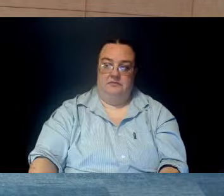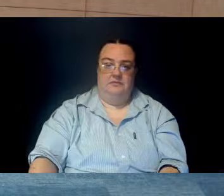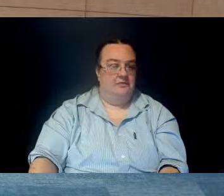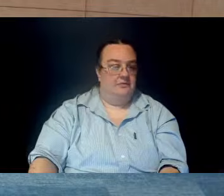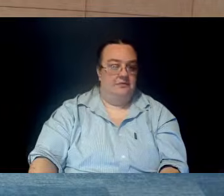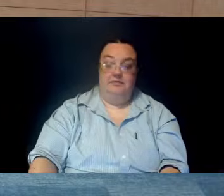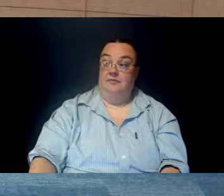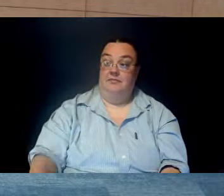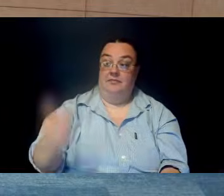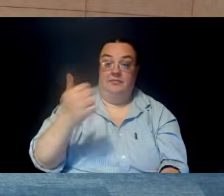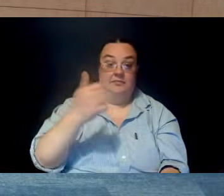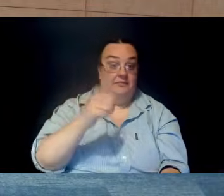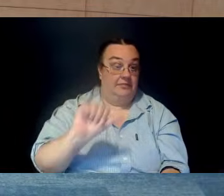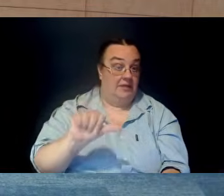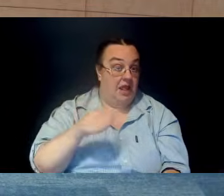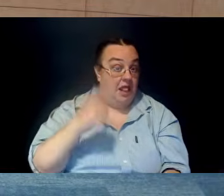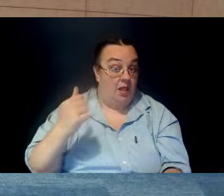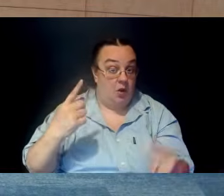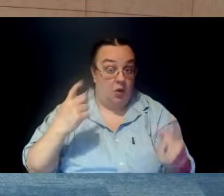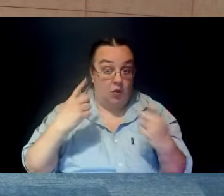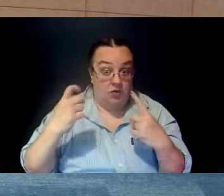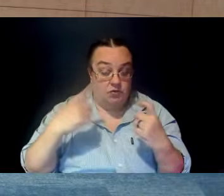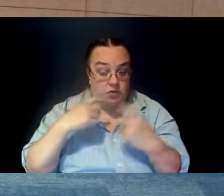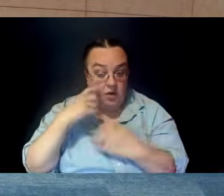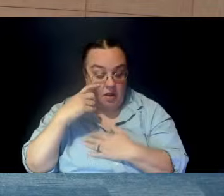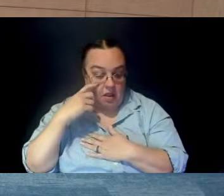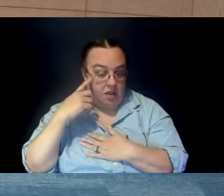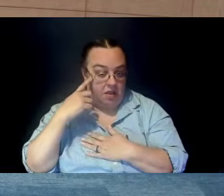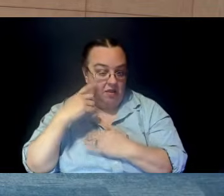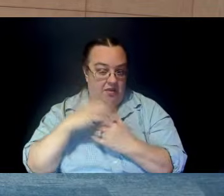Any other questions?